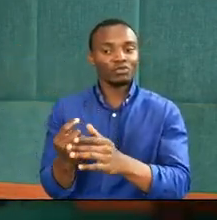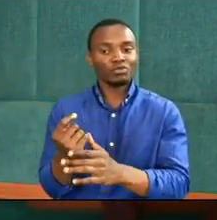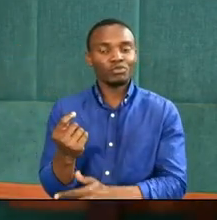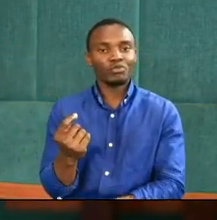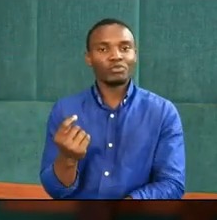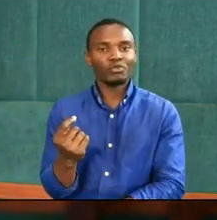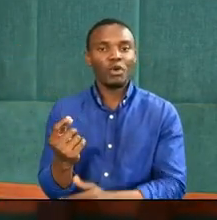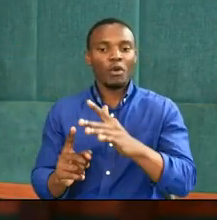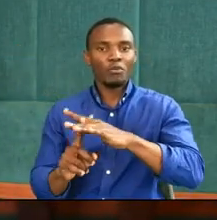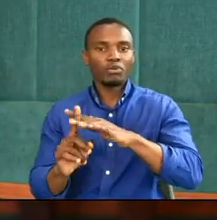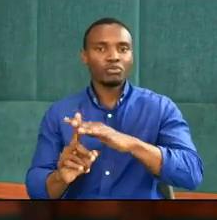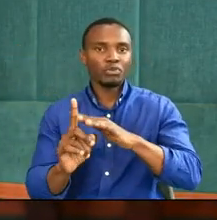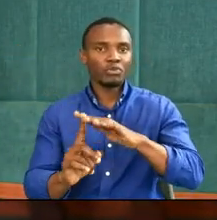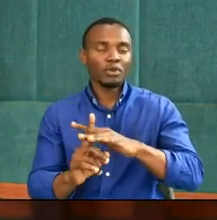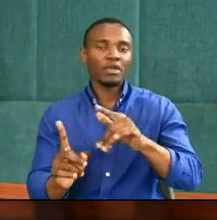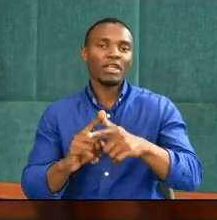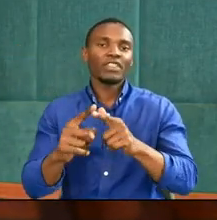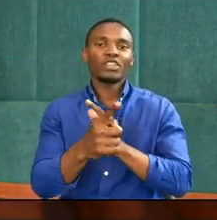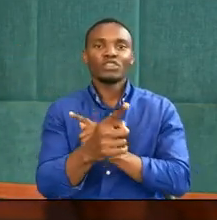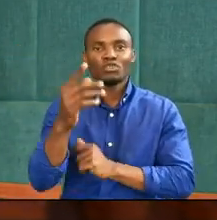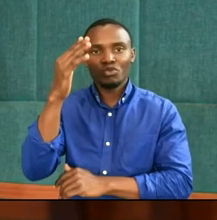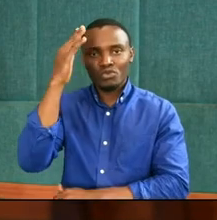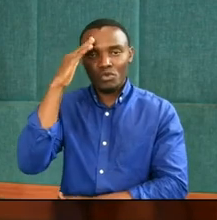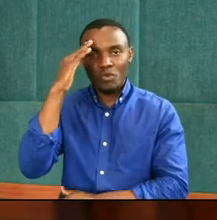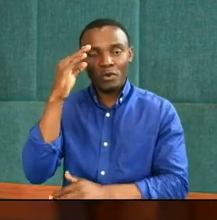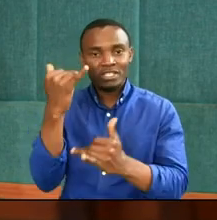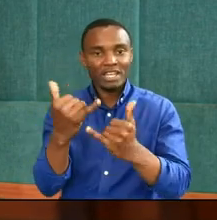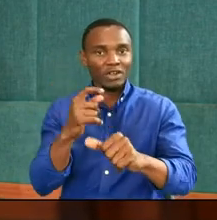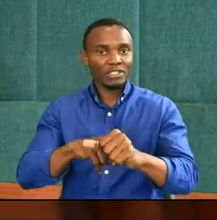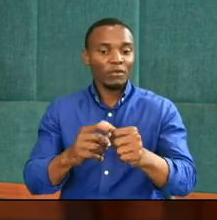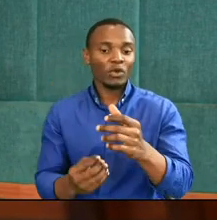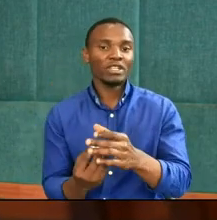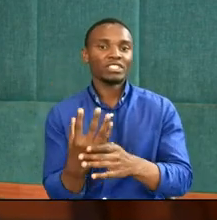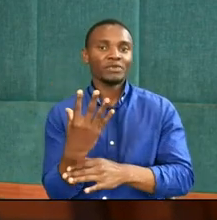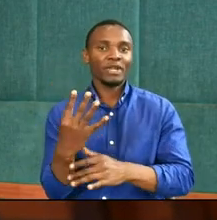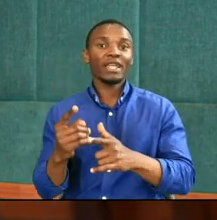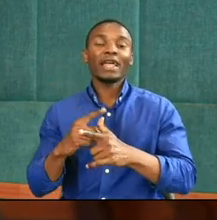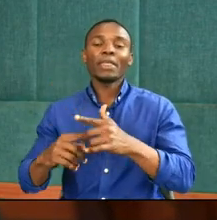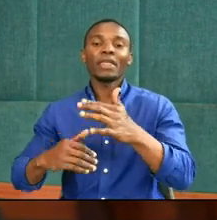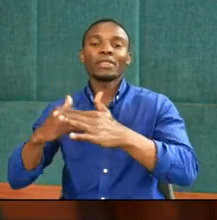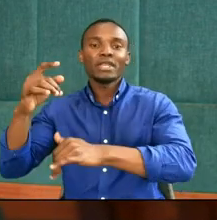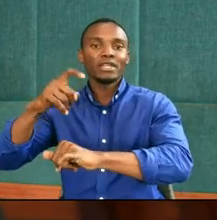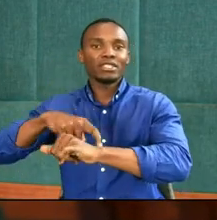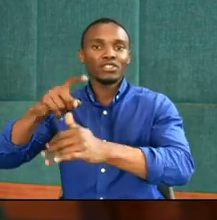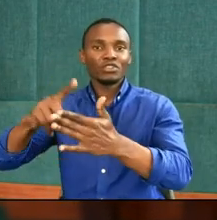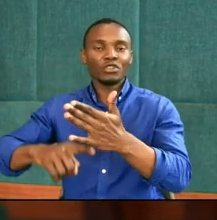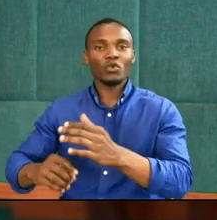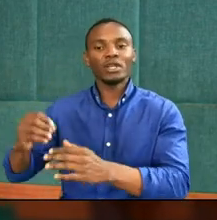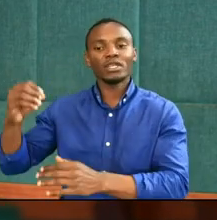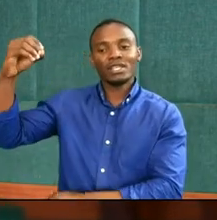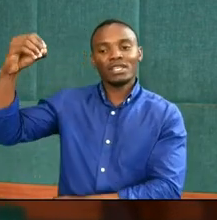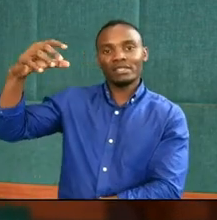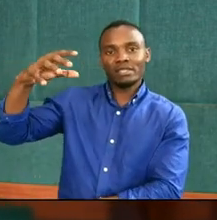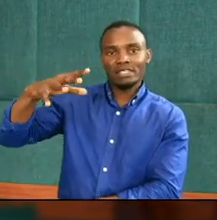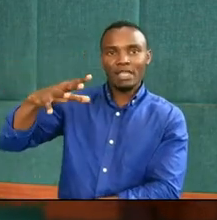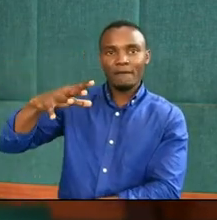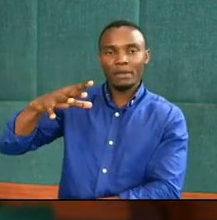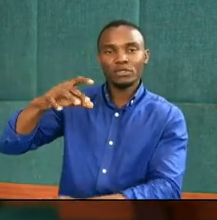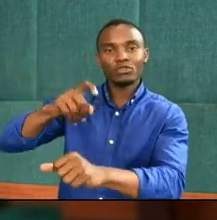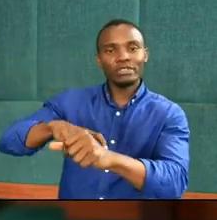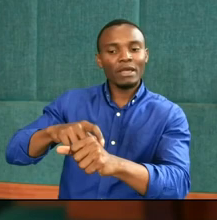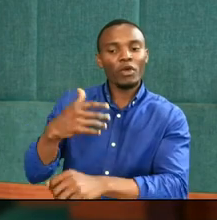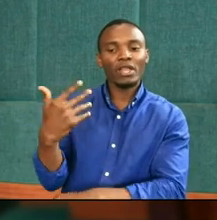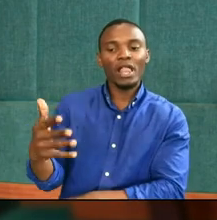all of you know that you are in spring, and then the next season is summer. So when the leaves are coming